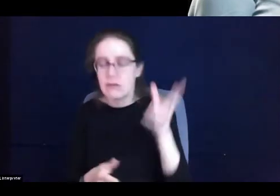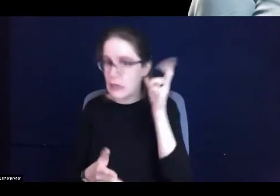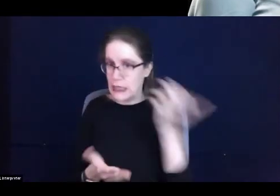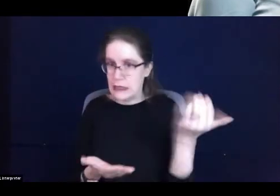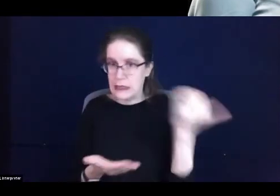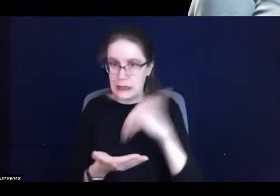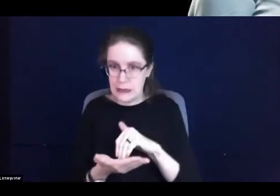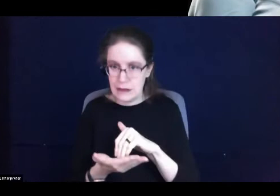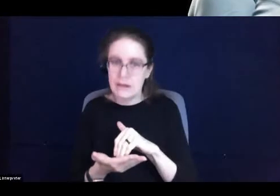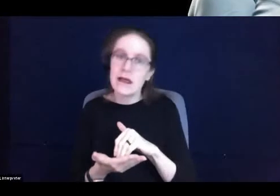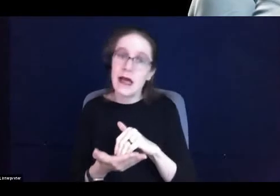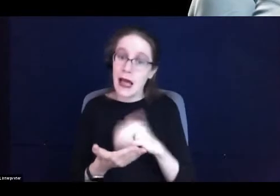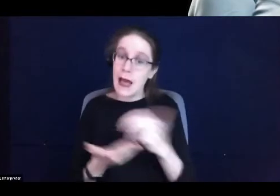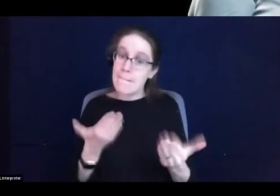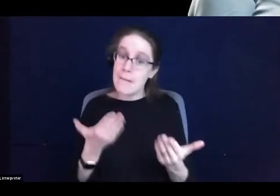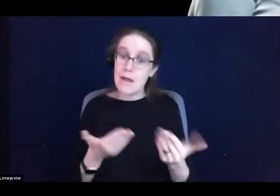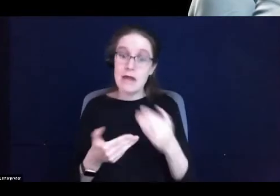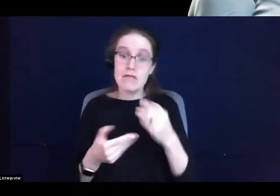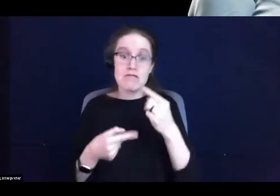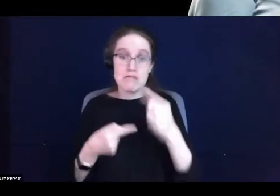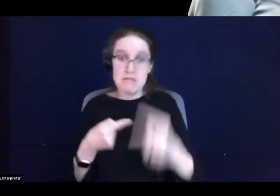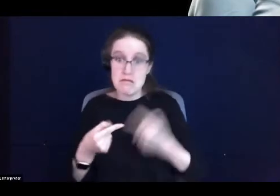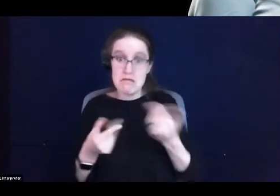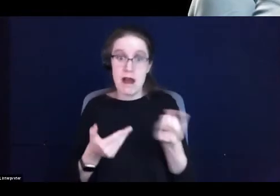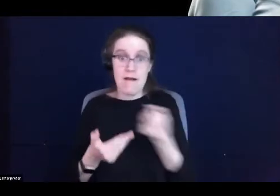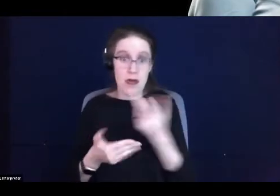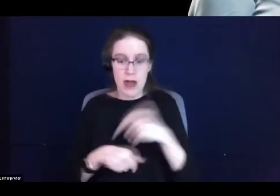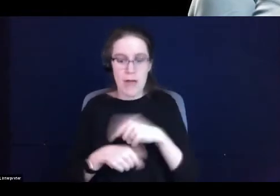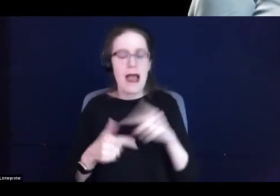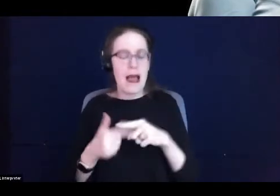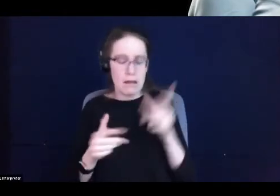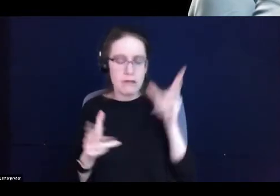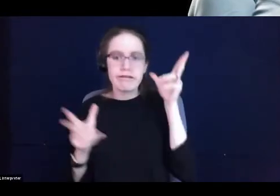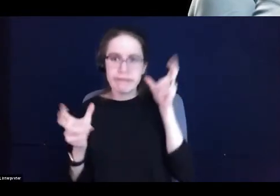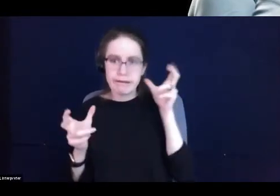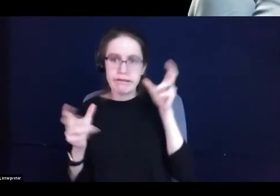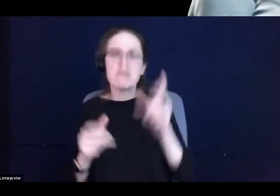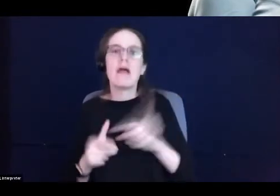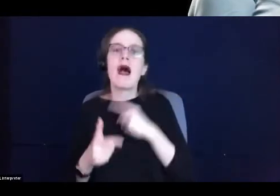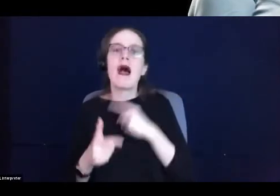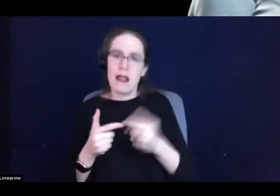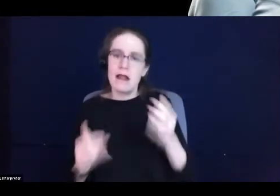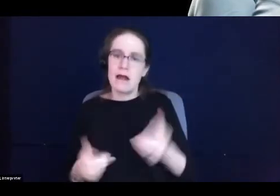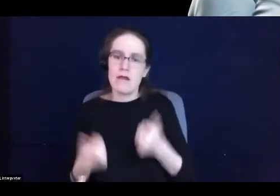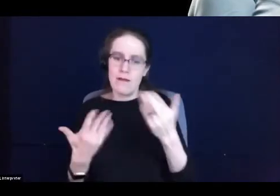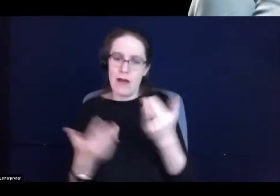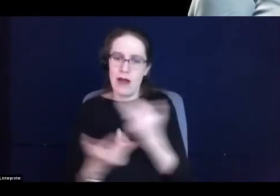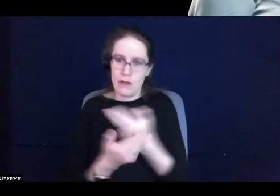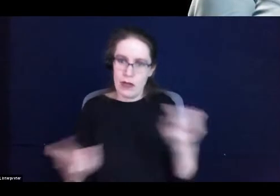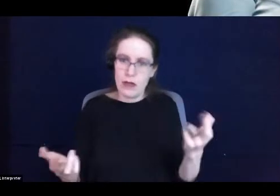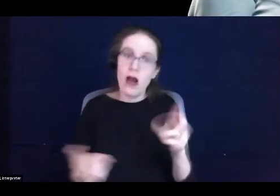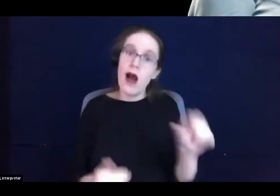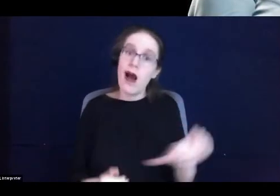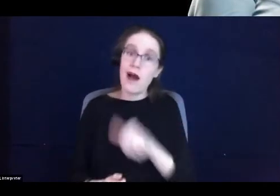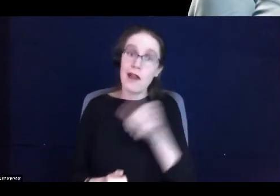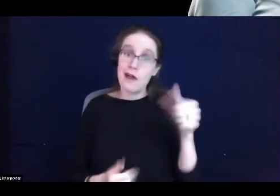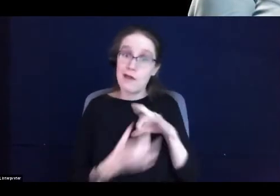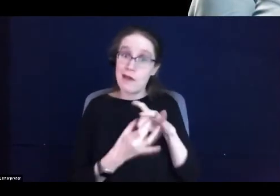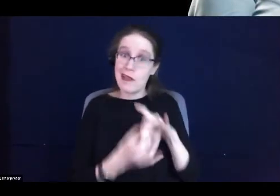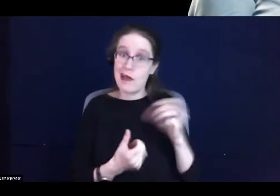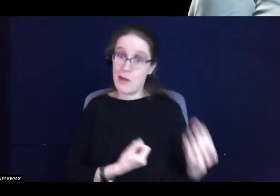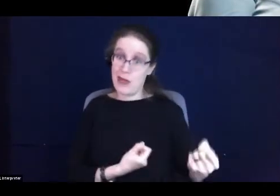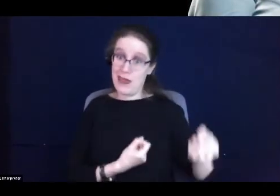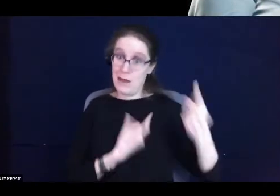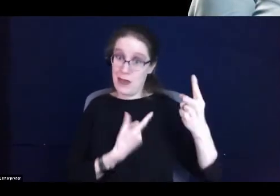offering options and resources. Another key part of listening that's related to empathy is patience and